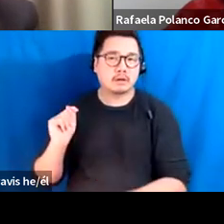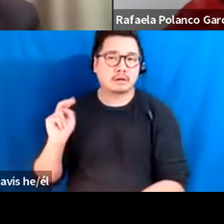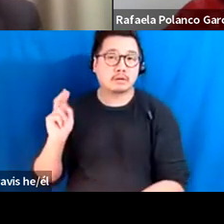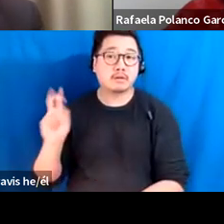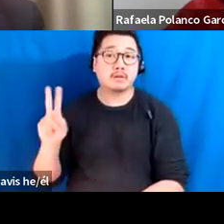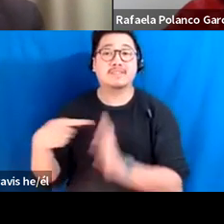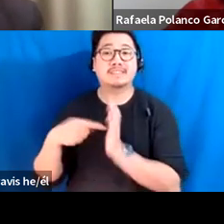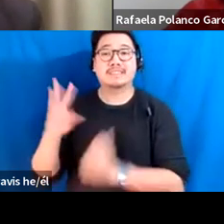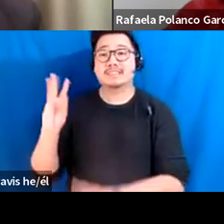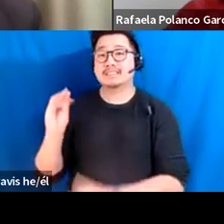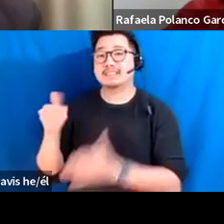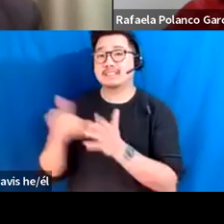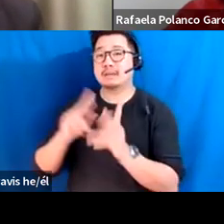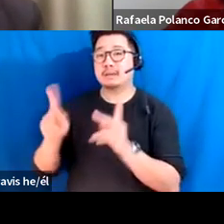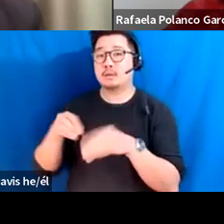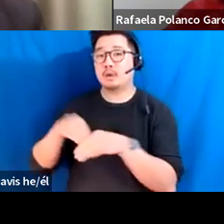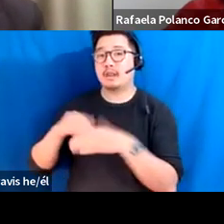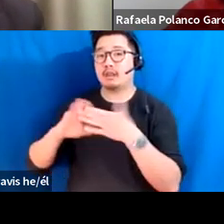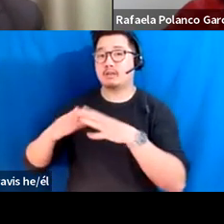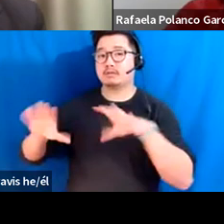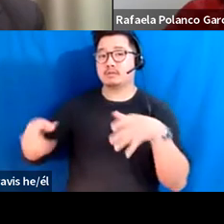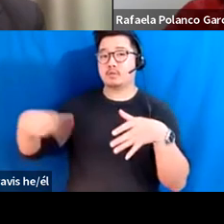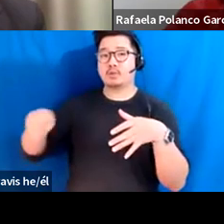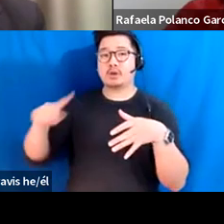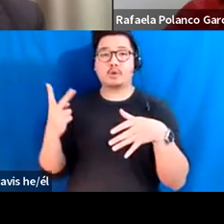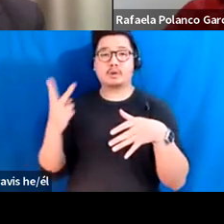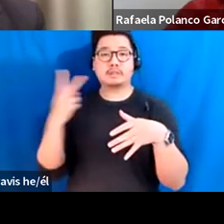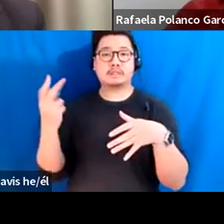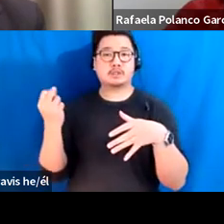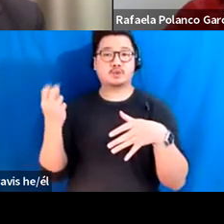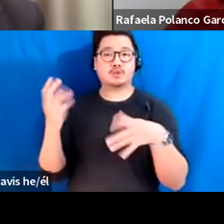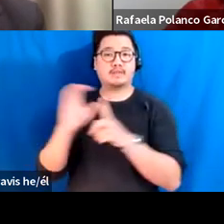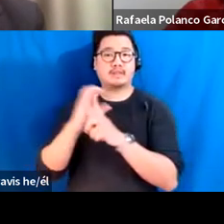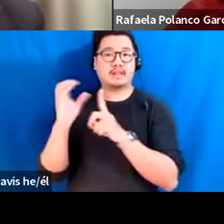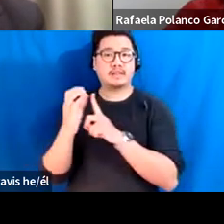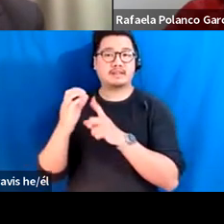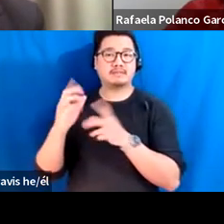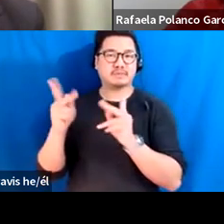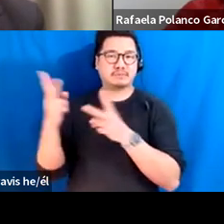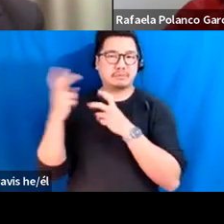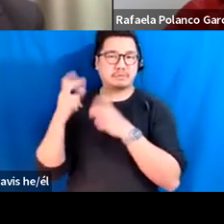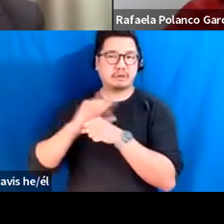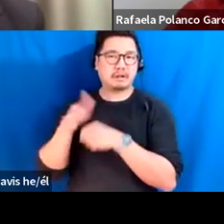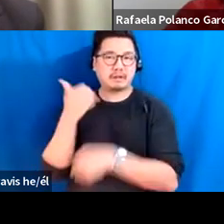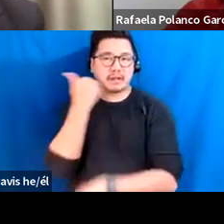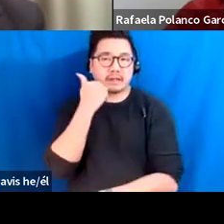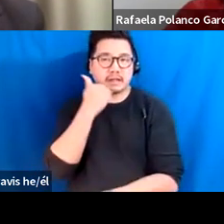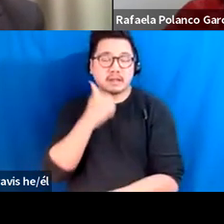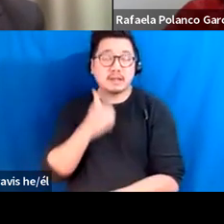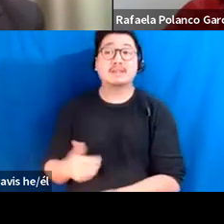000 individuals within our community we were only seeing about 12 cases a day and we were still doing all this pool